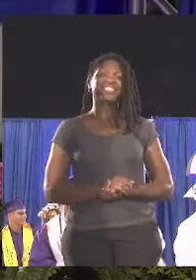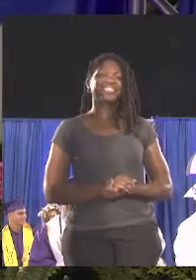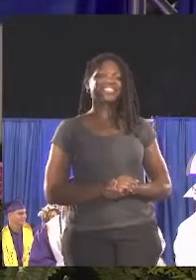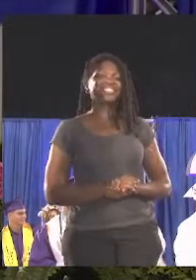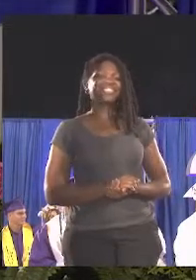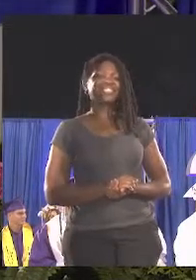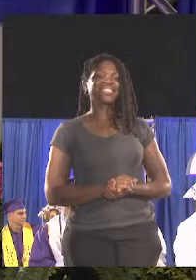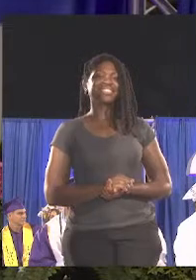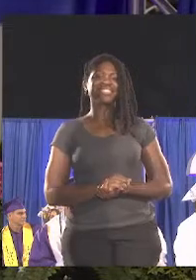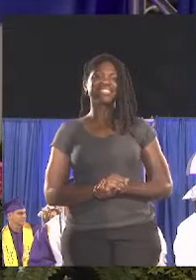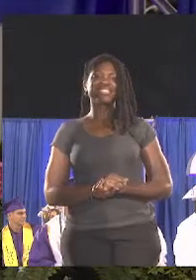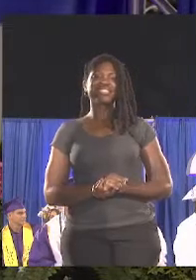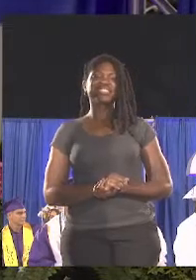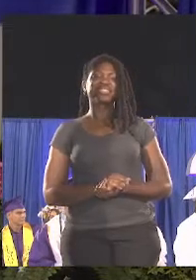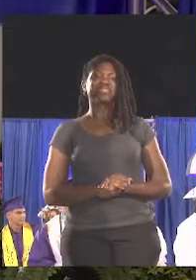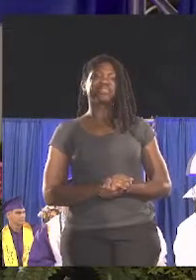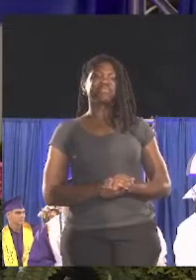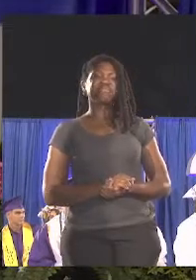Jersey Simone White.